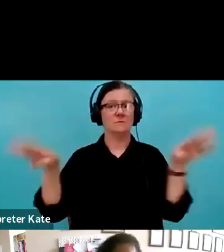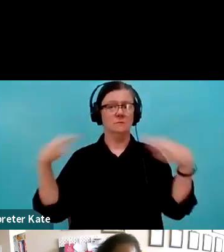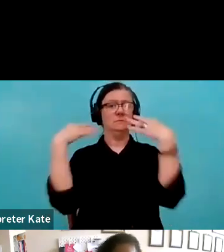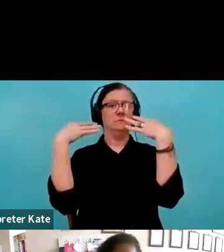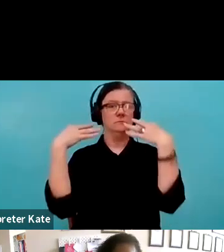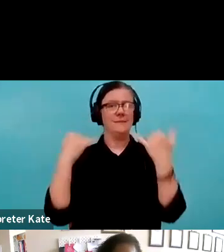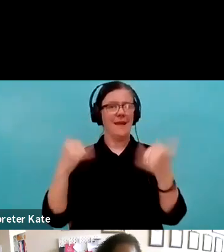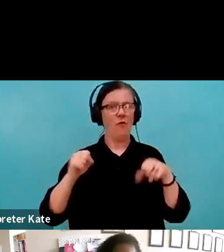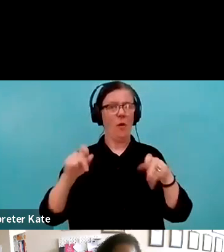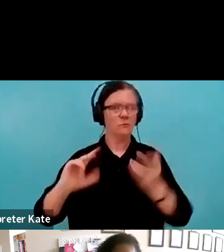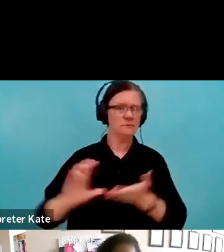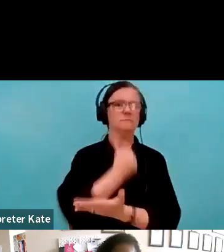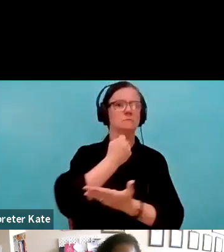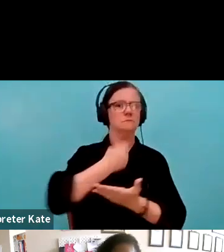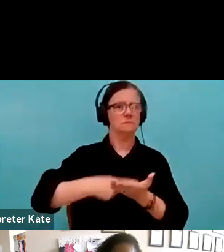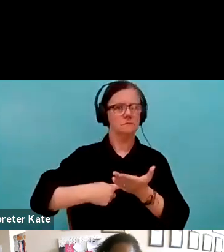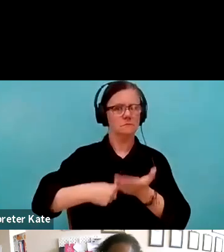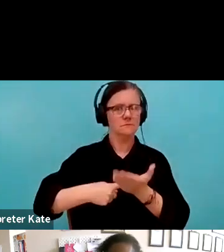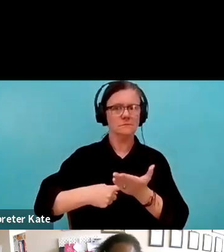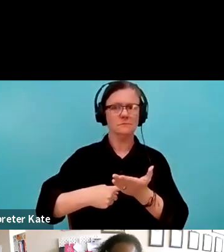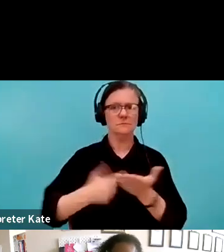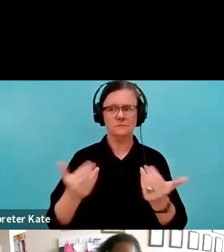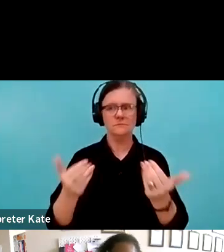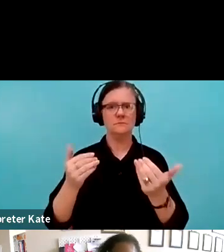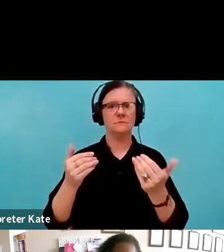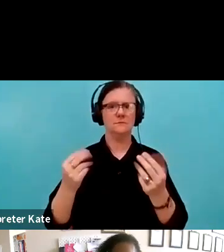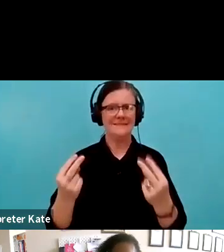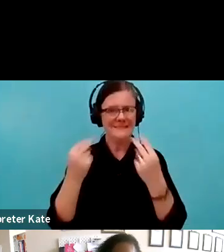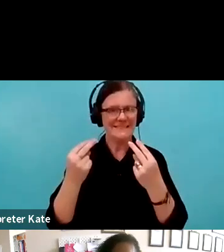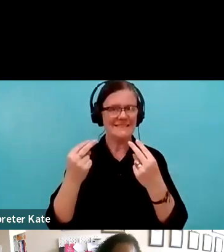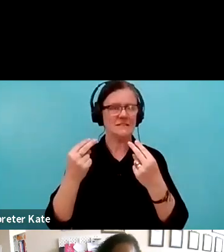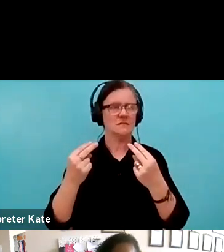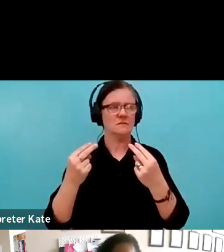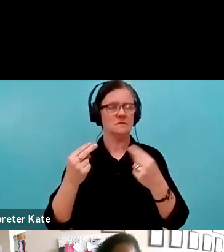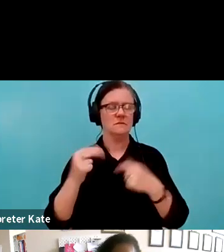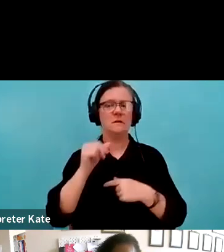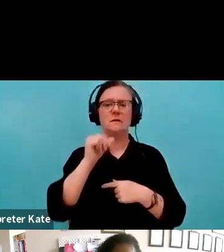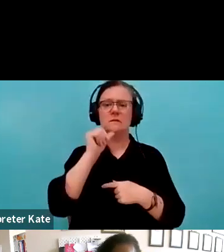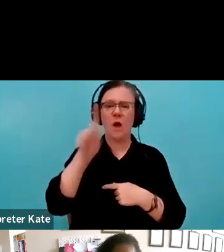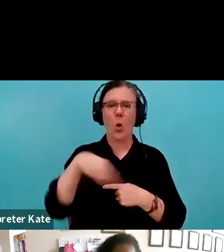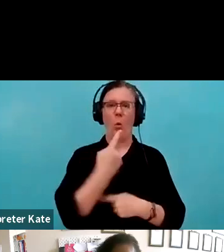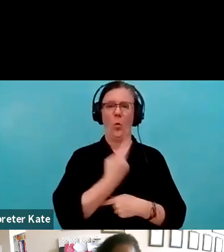us, to just get people to see not just